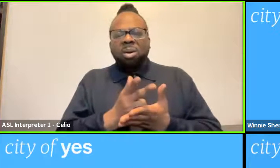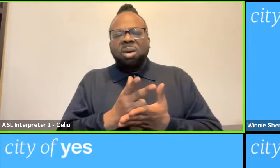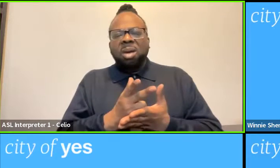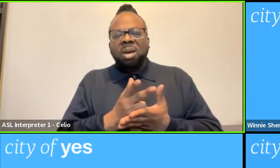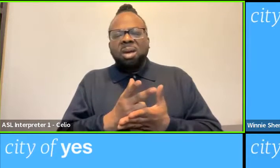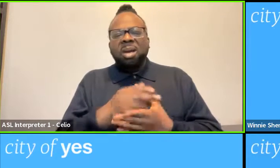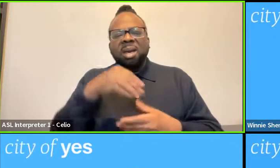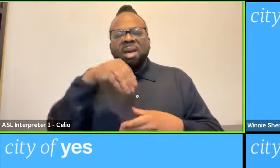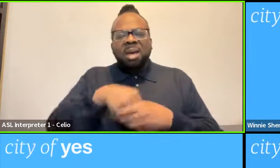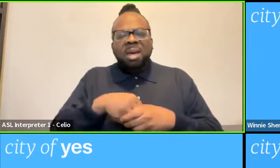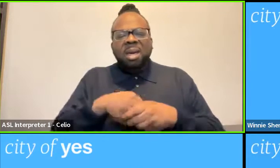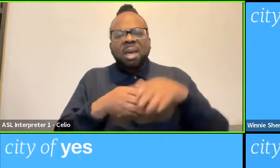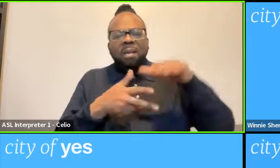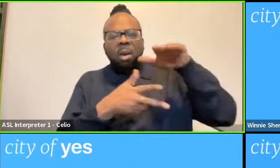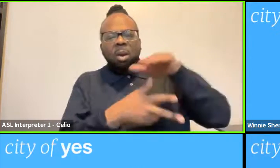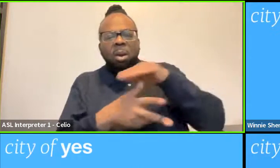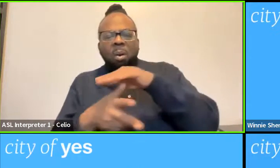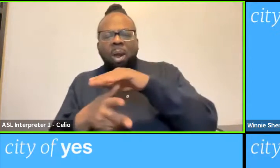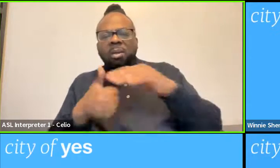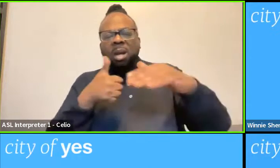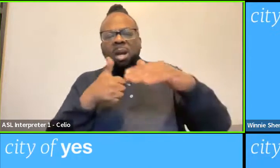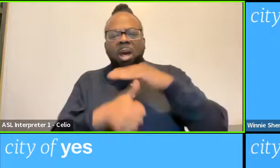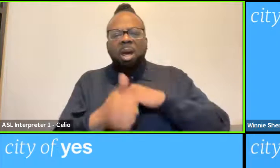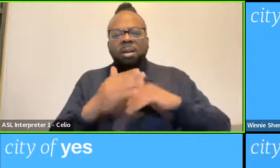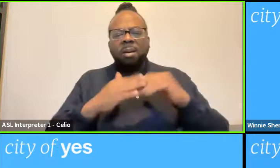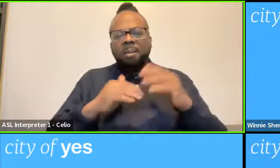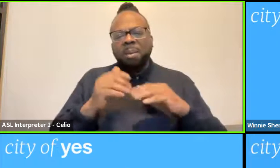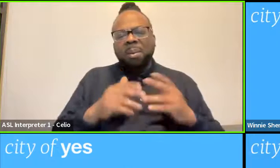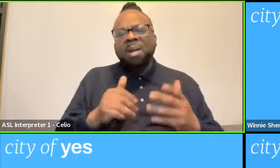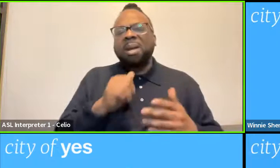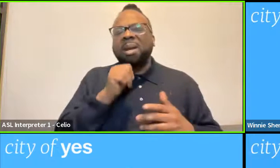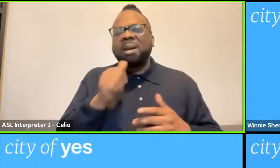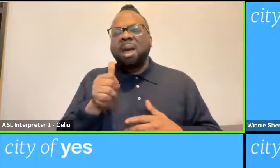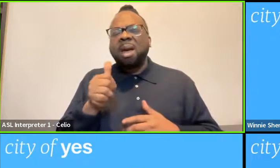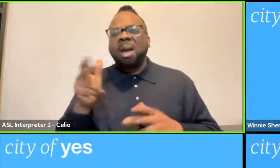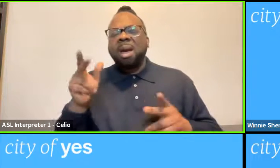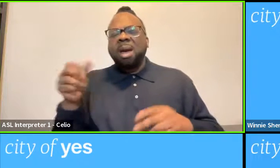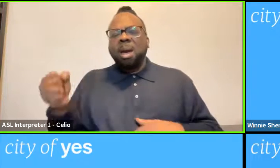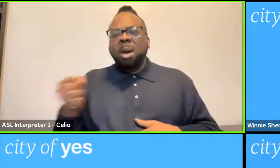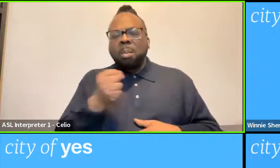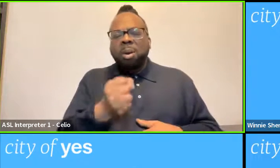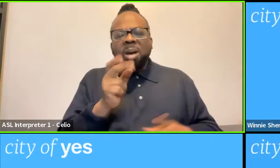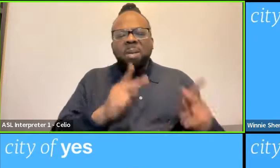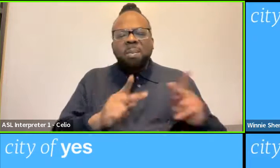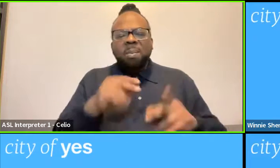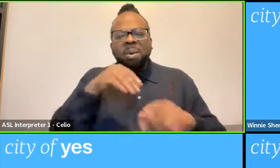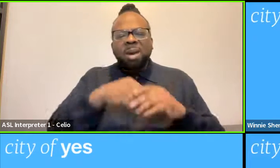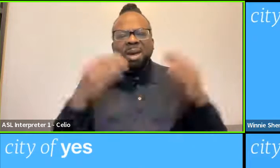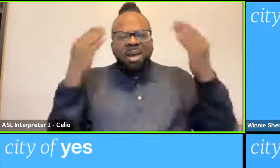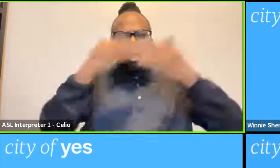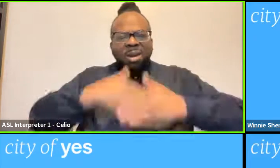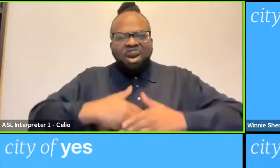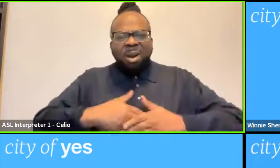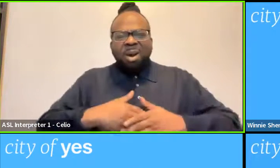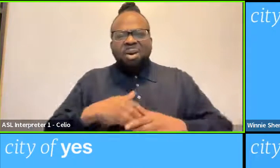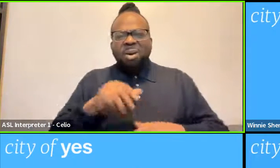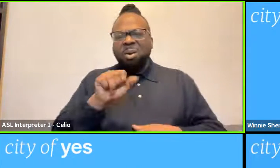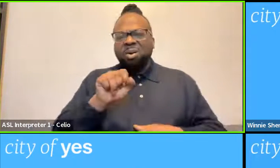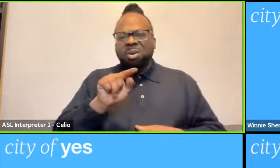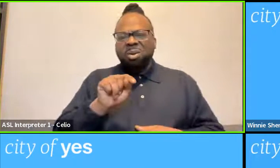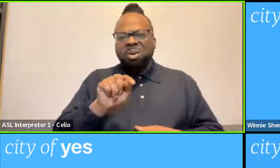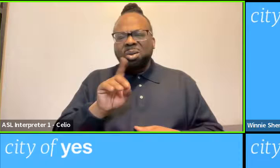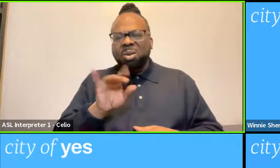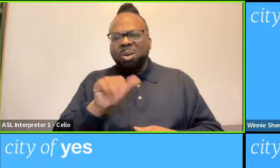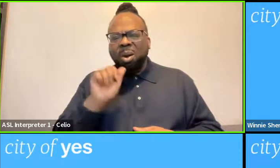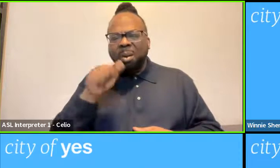in the garages, under the buildings, not putting people in the dark in windowless studios or on the ground floor where they